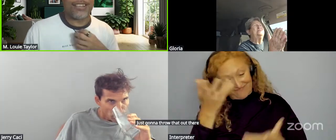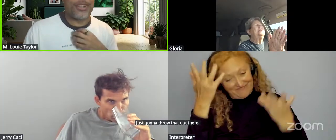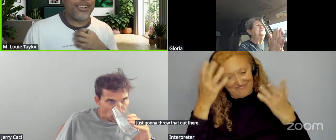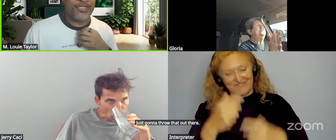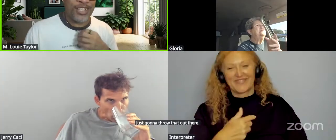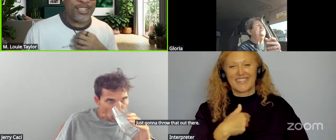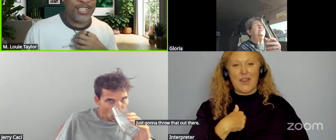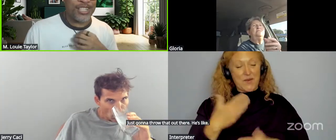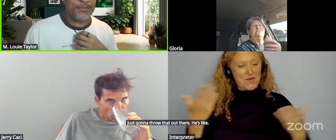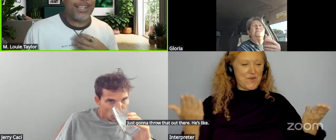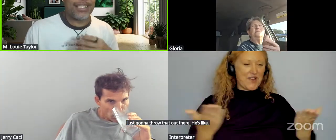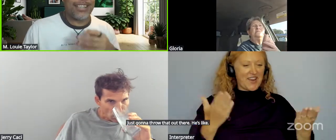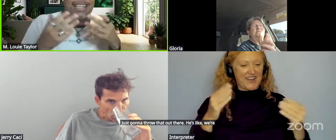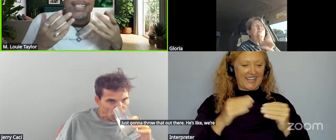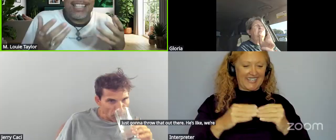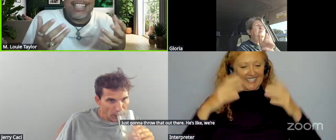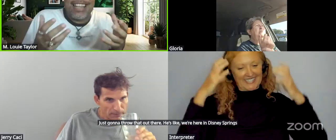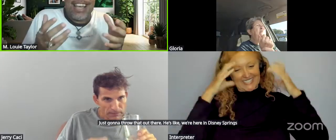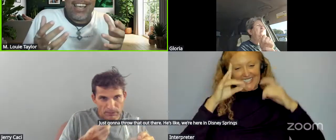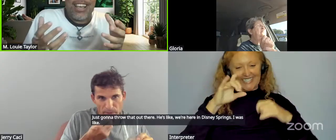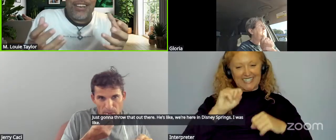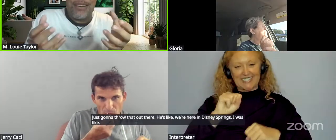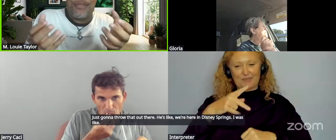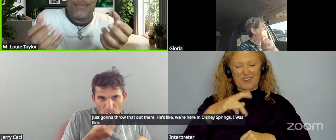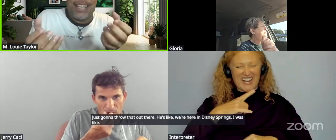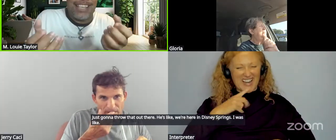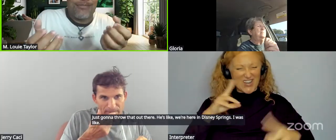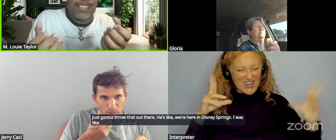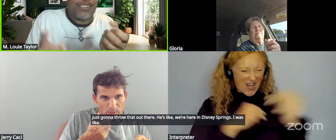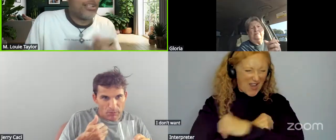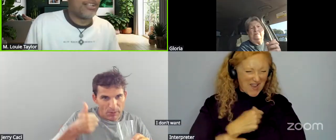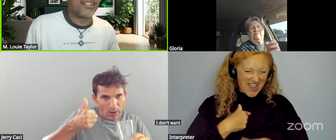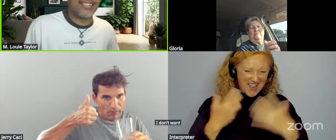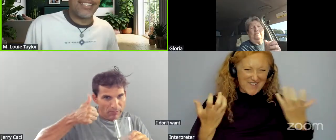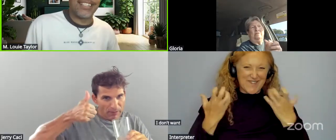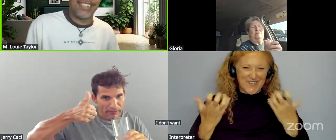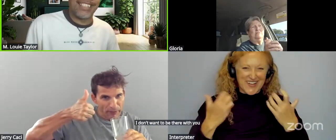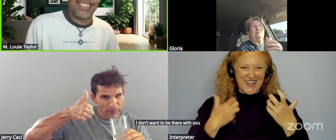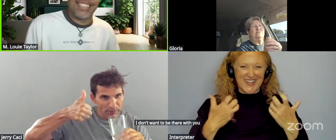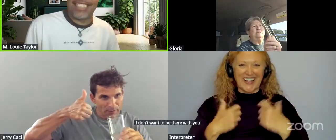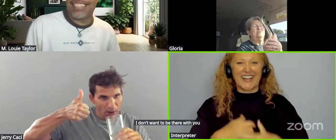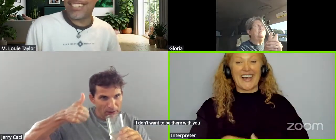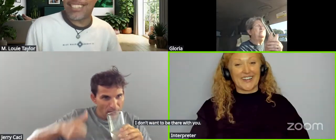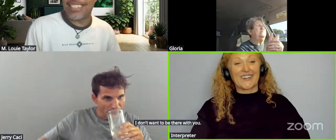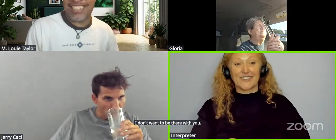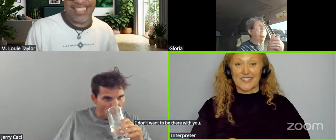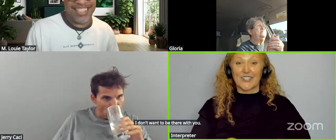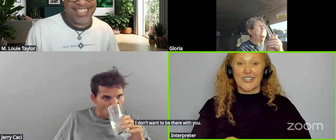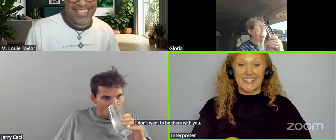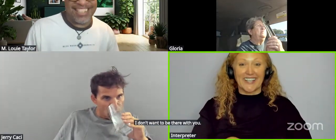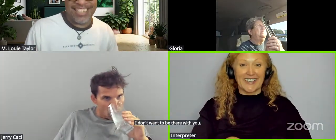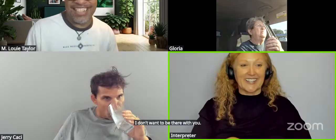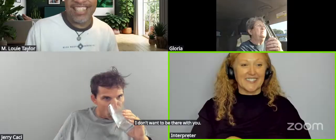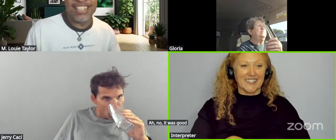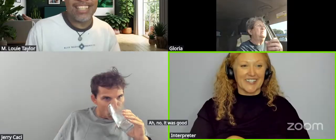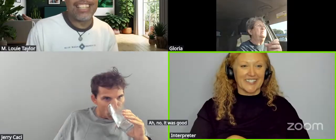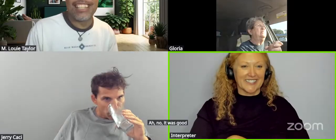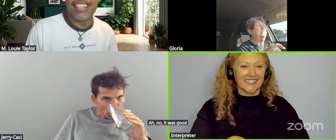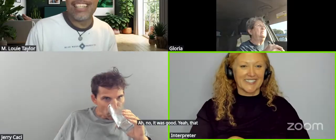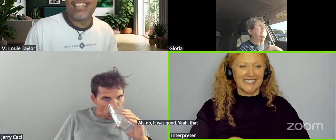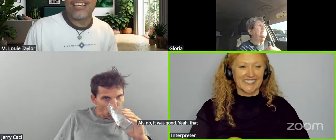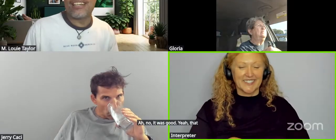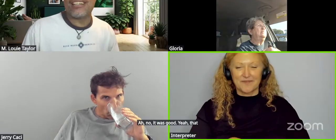He's like, "We're here in Disney Springs." I was like, "No, I want to be there with you." I know. It was good. Yeah, that's